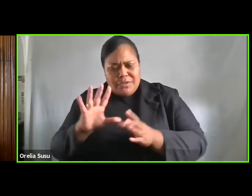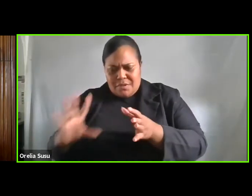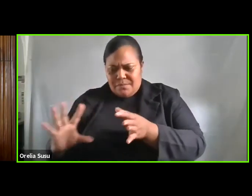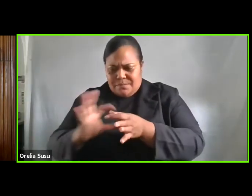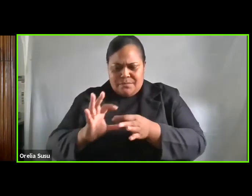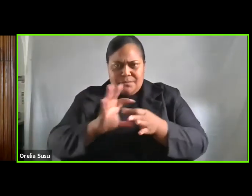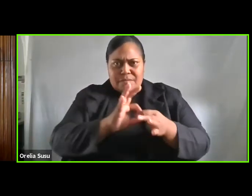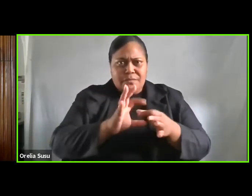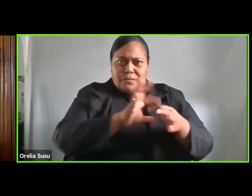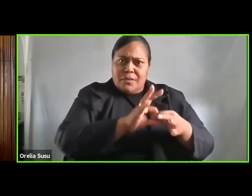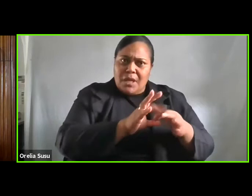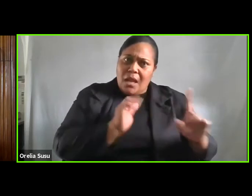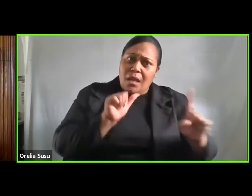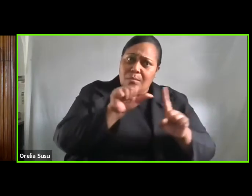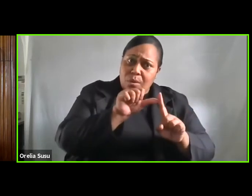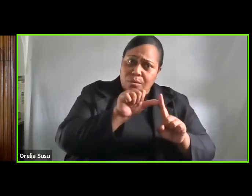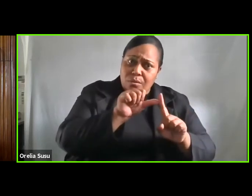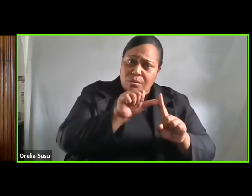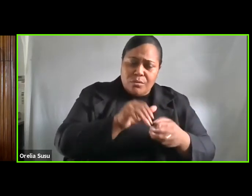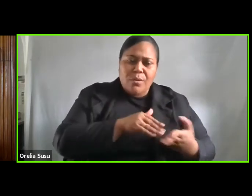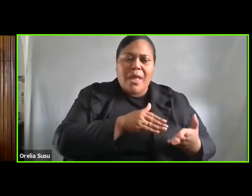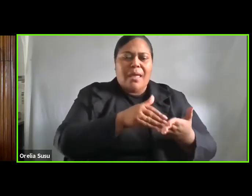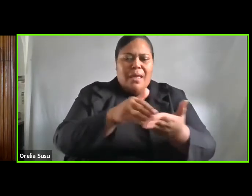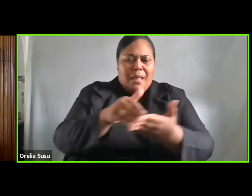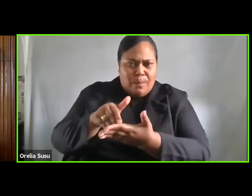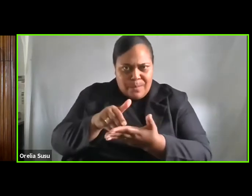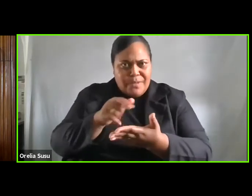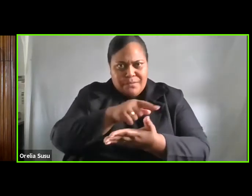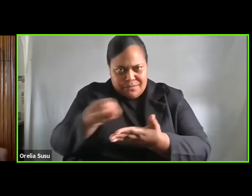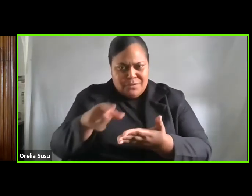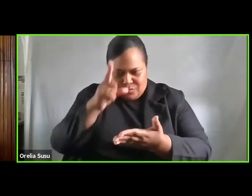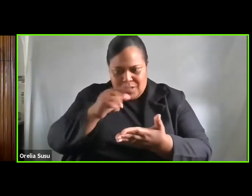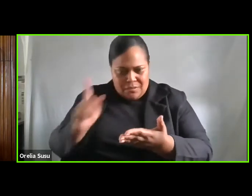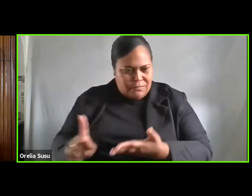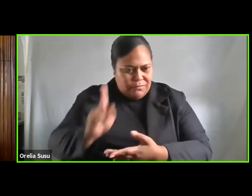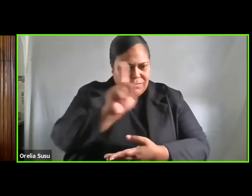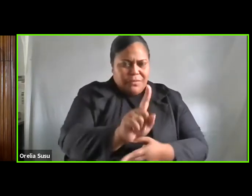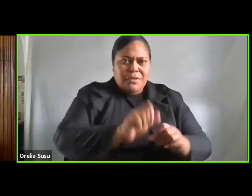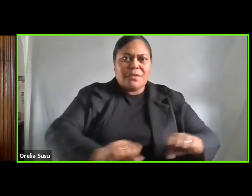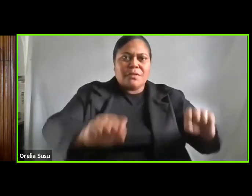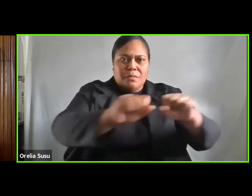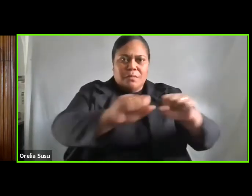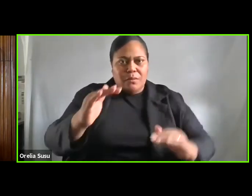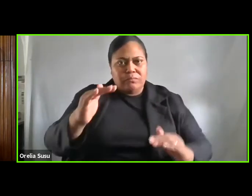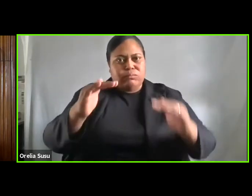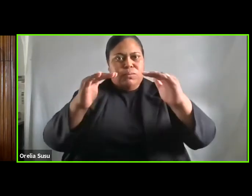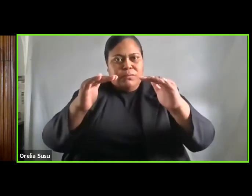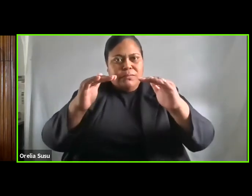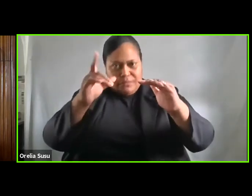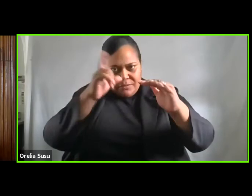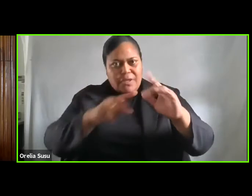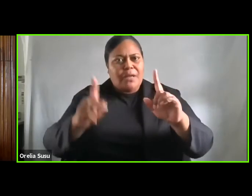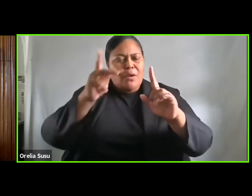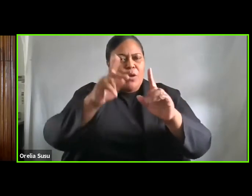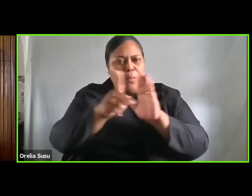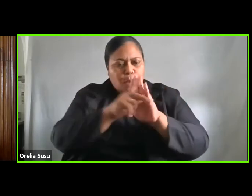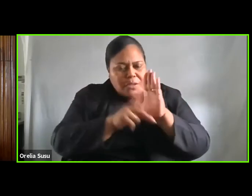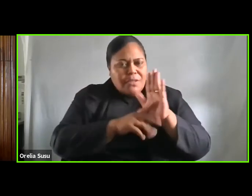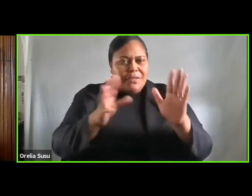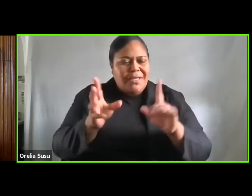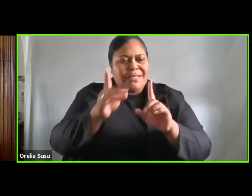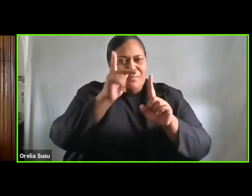kind of really help with getting you into this kind of basis and really better the analysis and politics of the issues that you bring on the